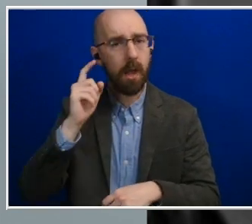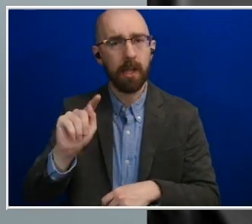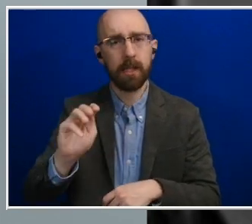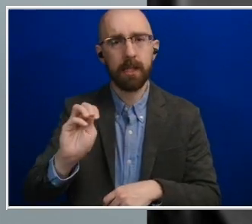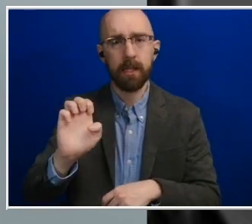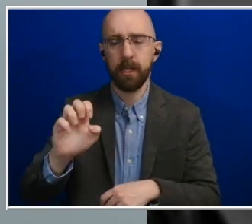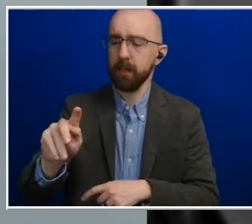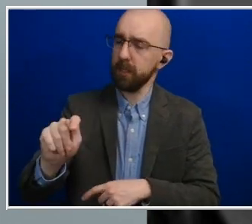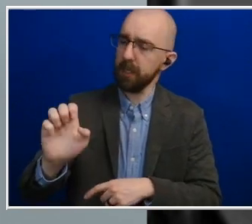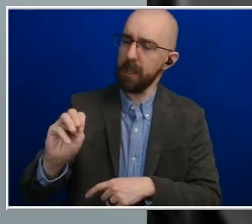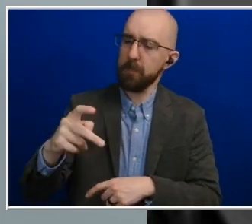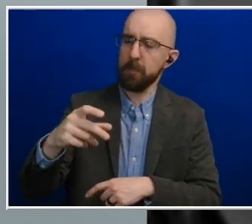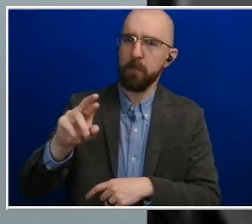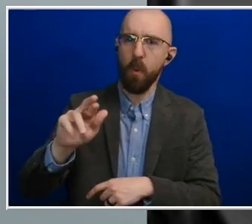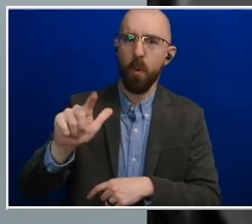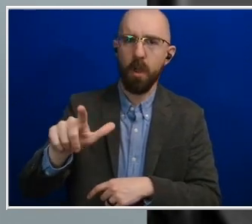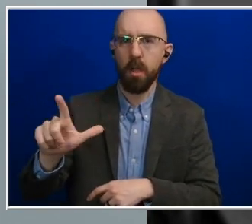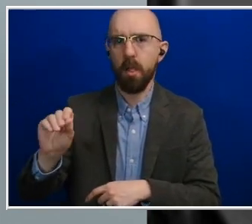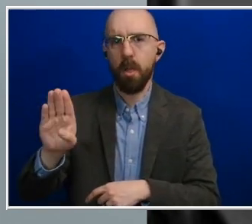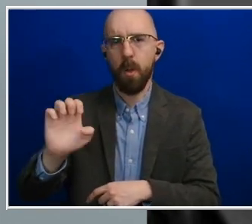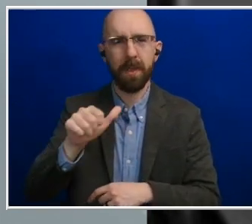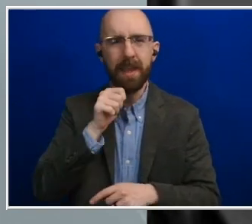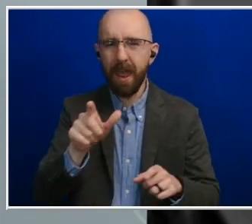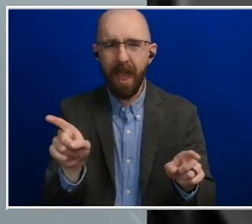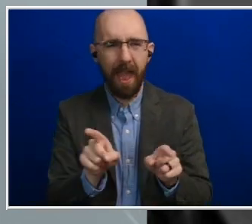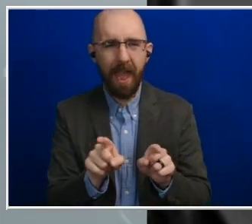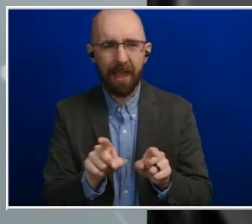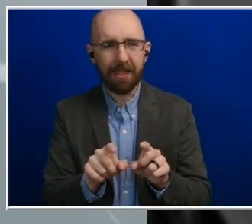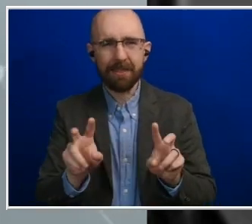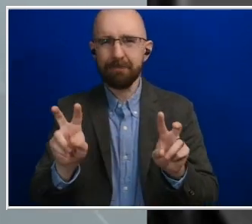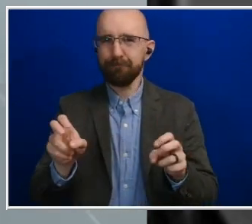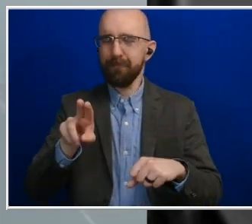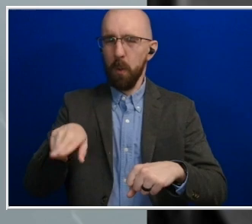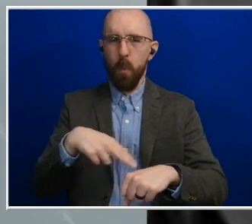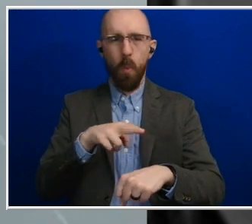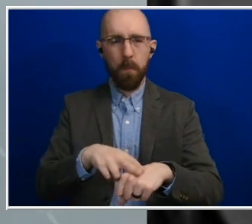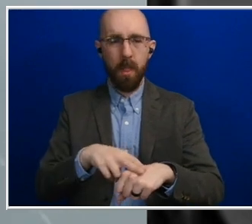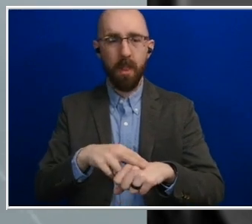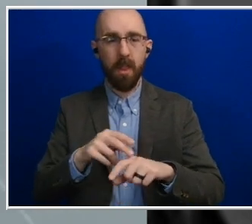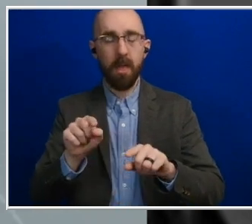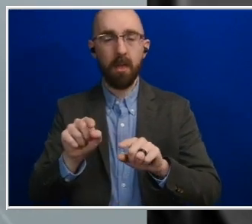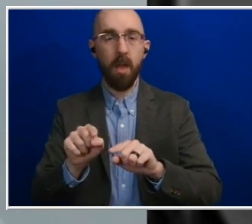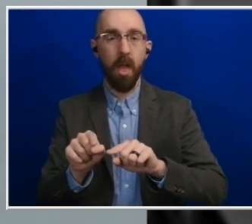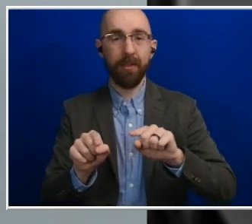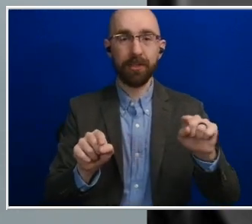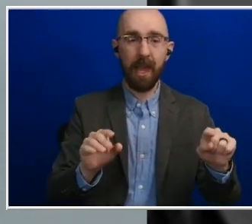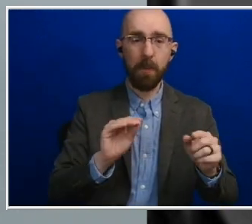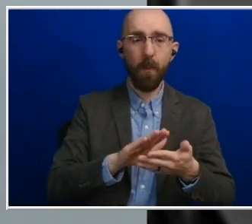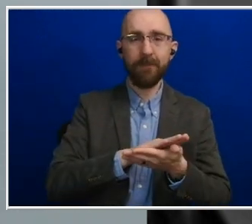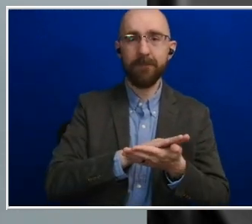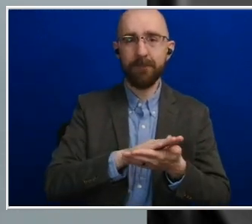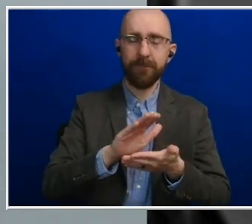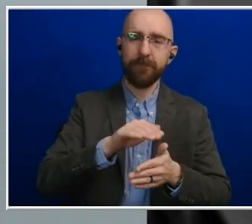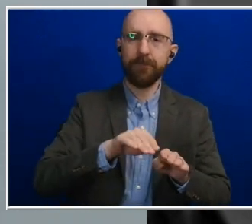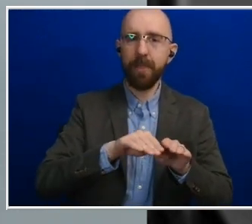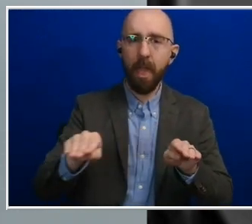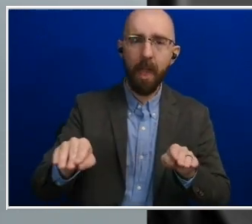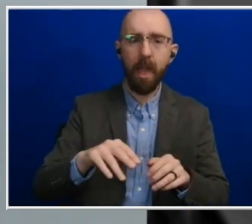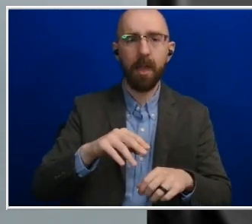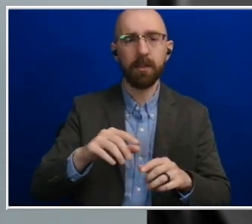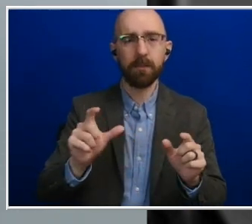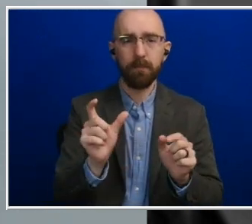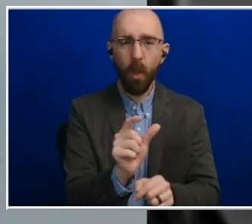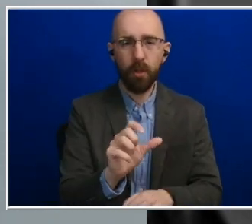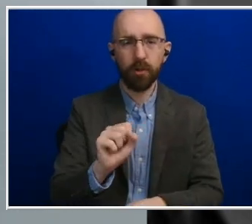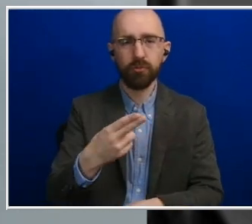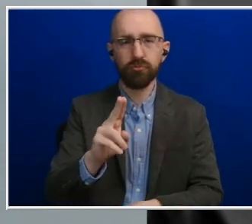not as normal as the other side. Is kind of flatter, it's smaller, kind of shrunken, and so that's